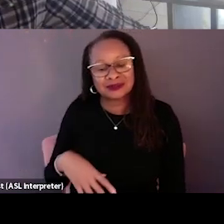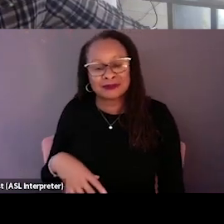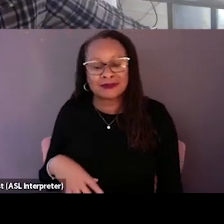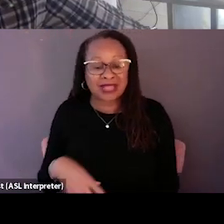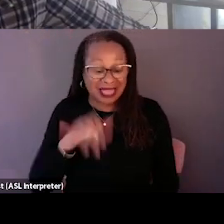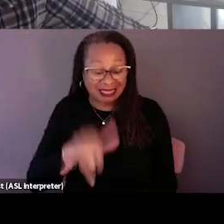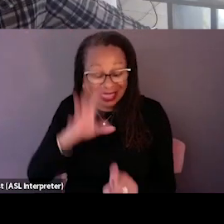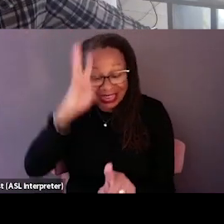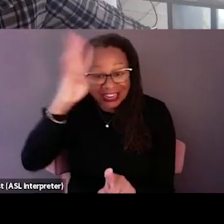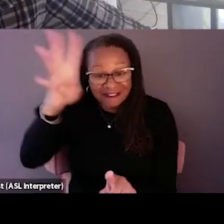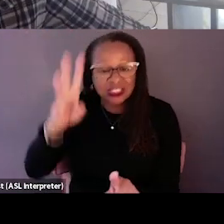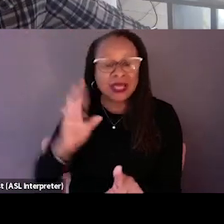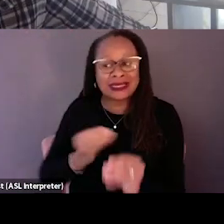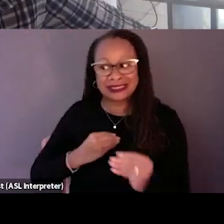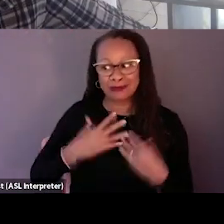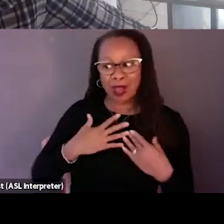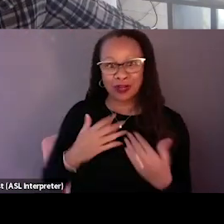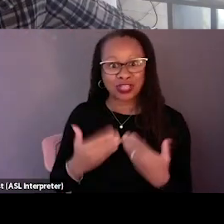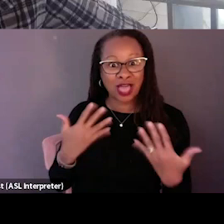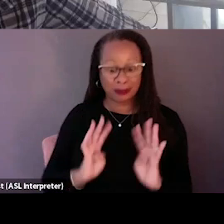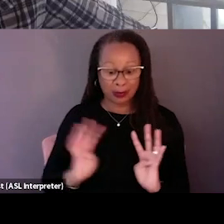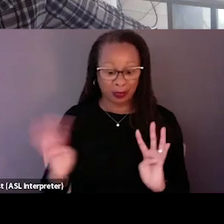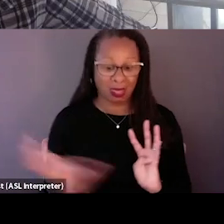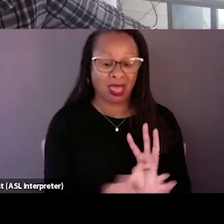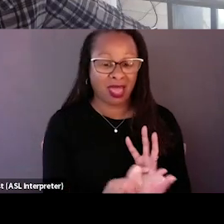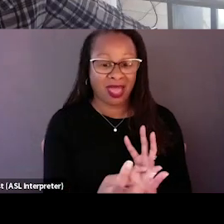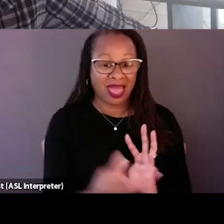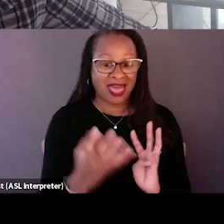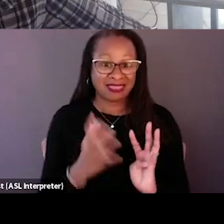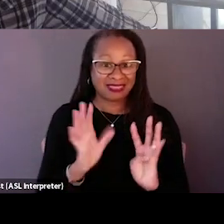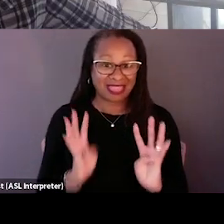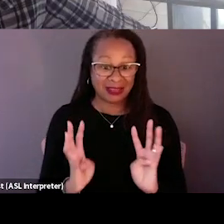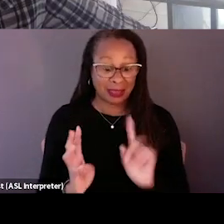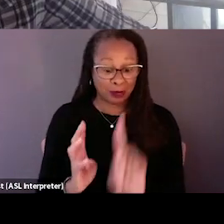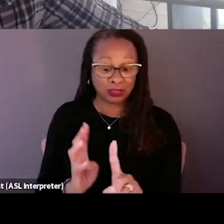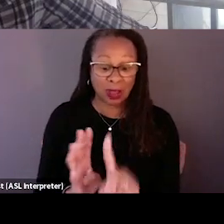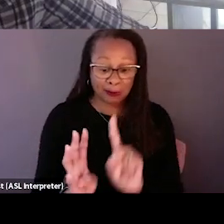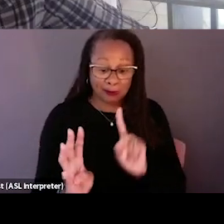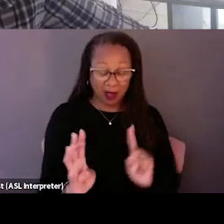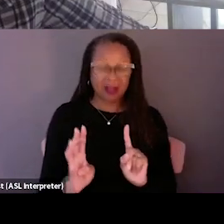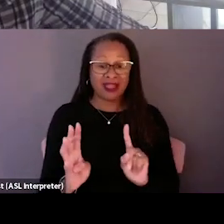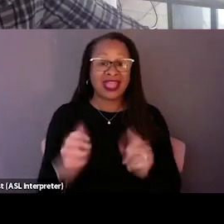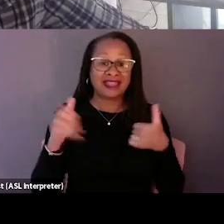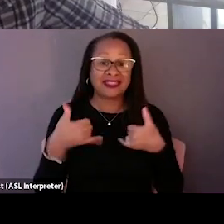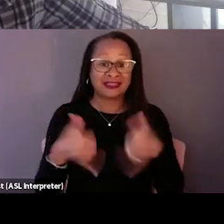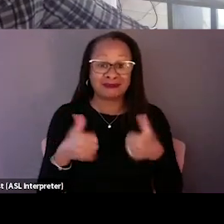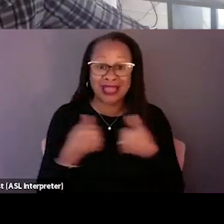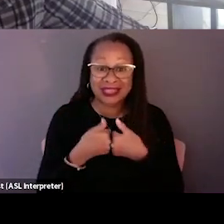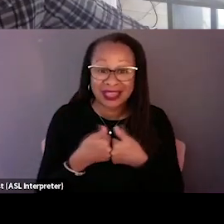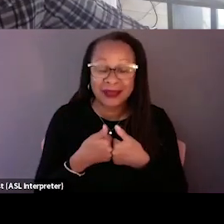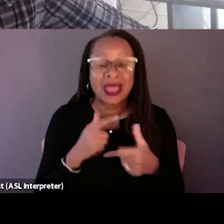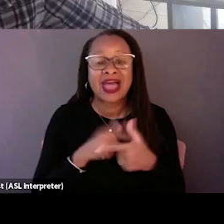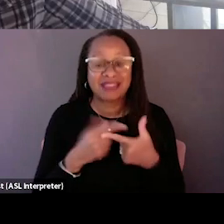that innovation inspires other people. That person is removed from the circle in the game of play, and someone